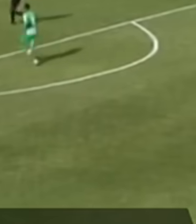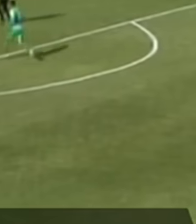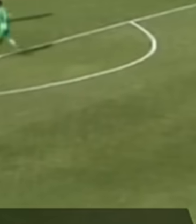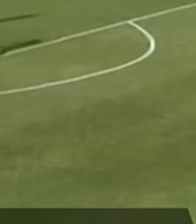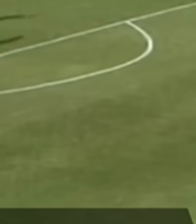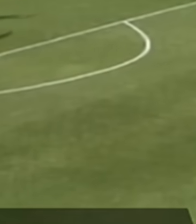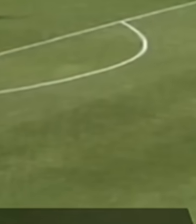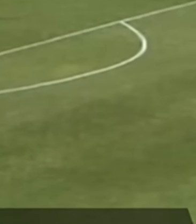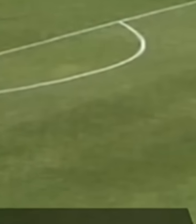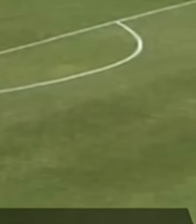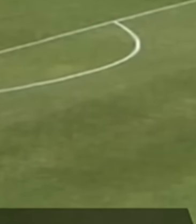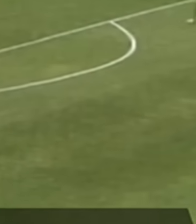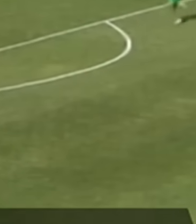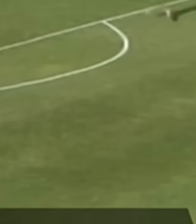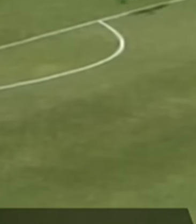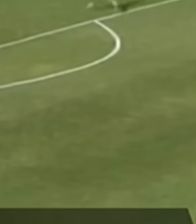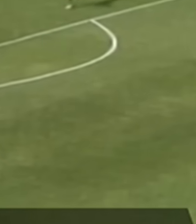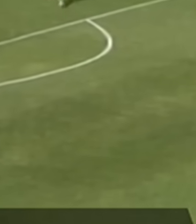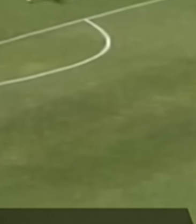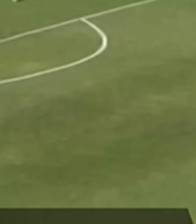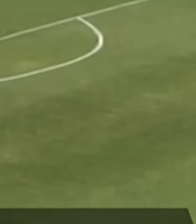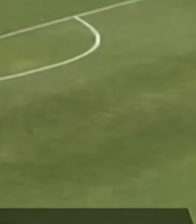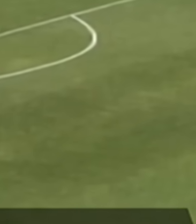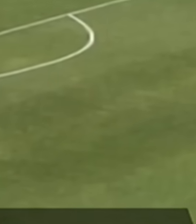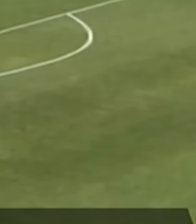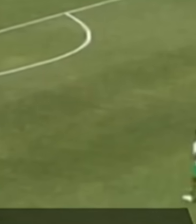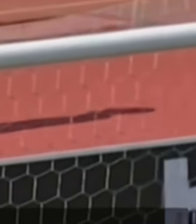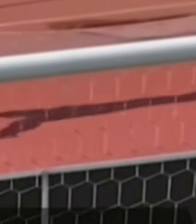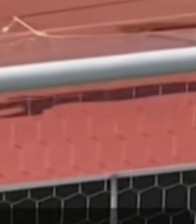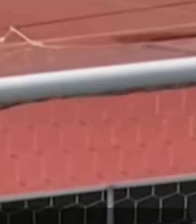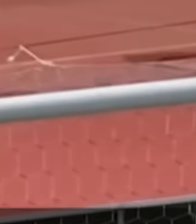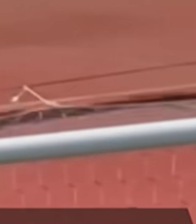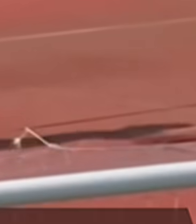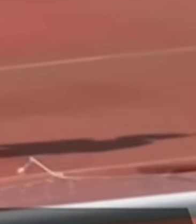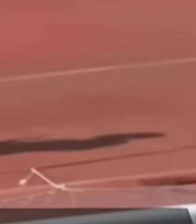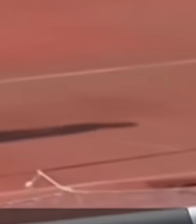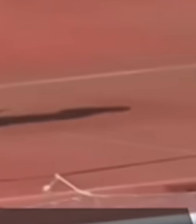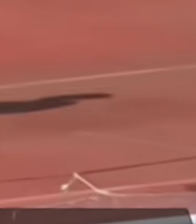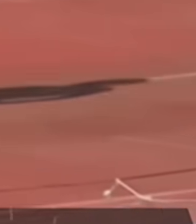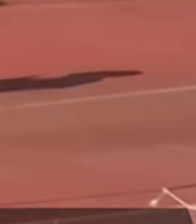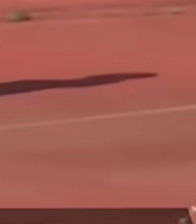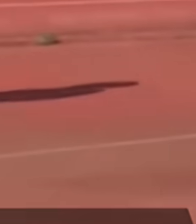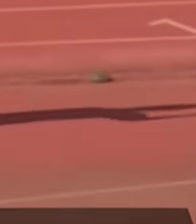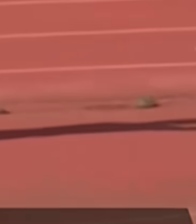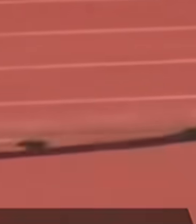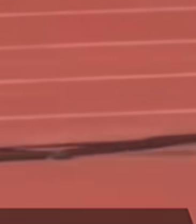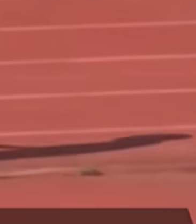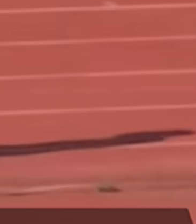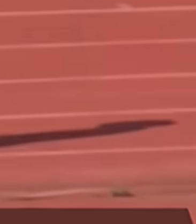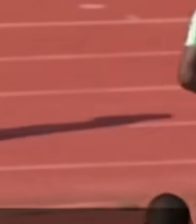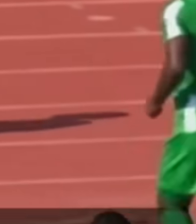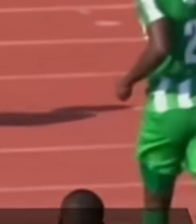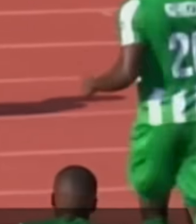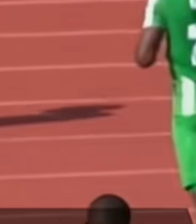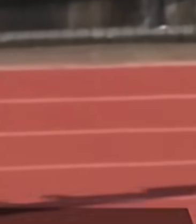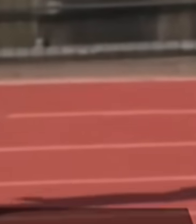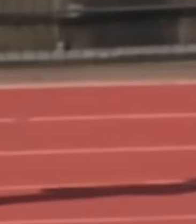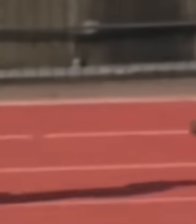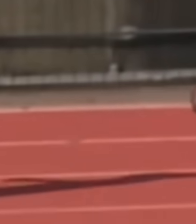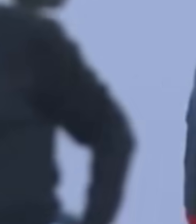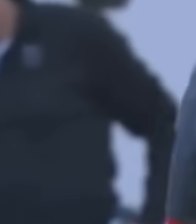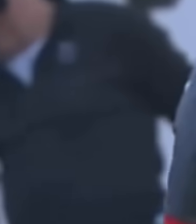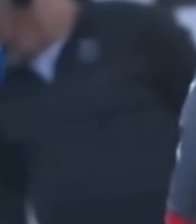into the back of the net. A good breakaway down the center of the park. It's the man who we're talking about, who's playing and covering from